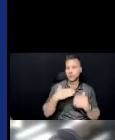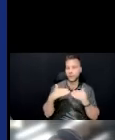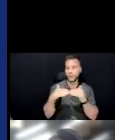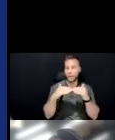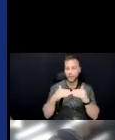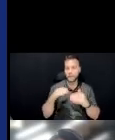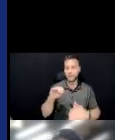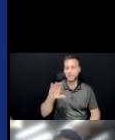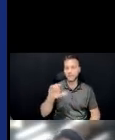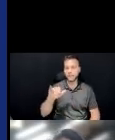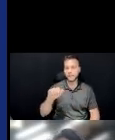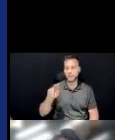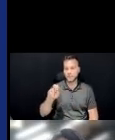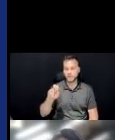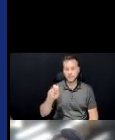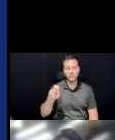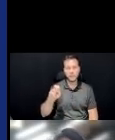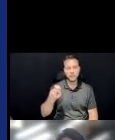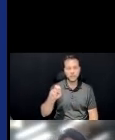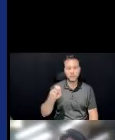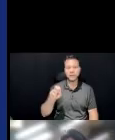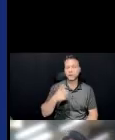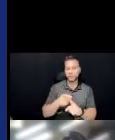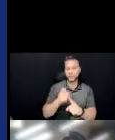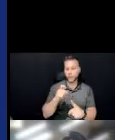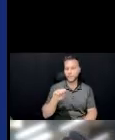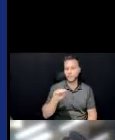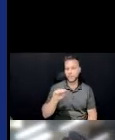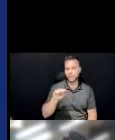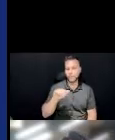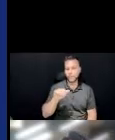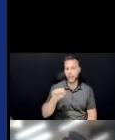McCain Scharf from the Mass Department of Public Health.